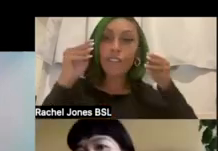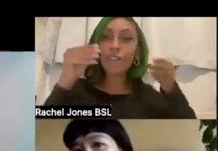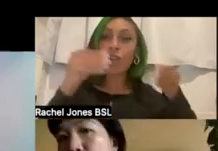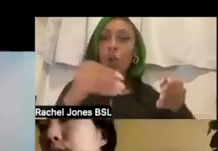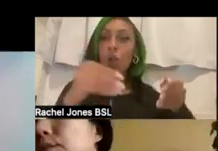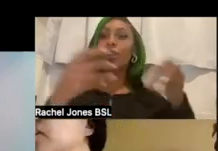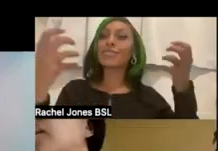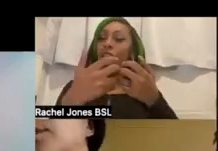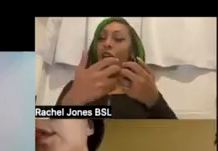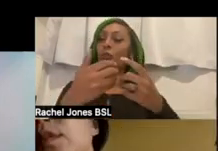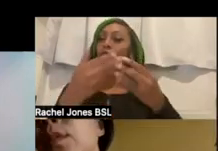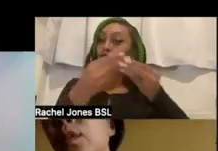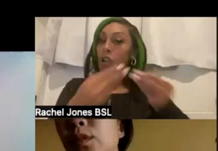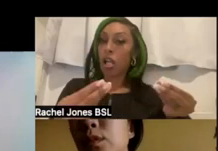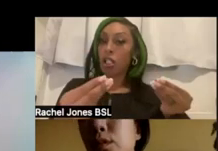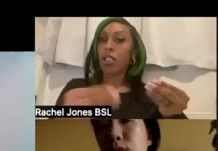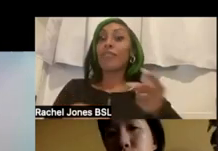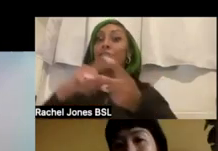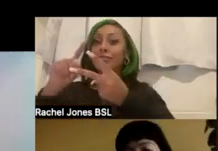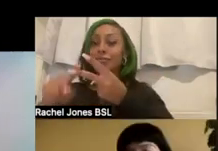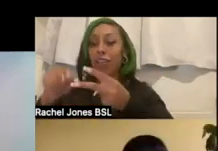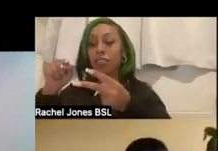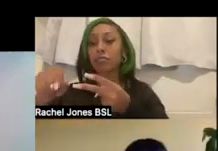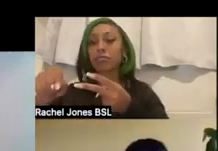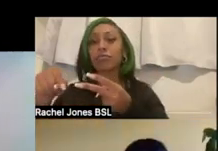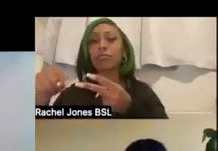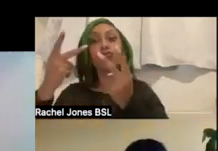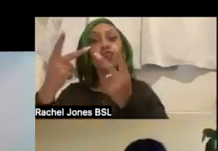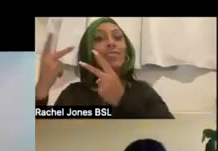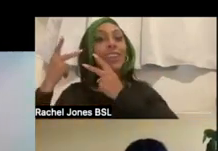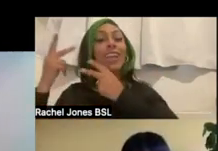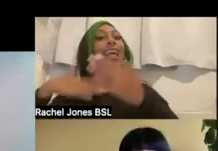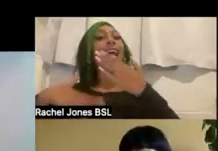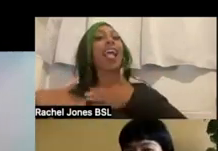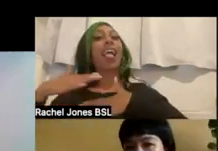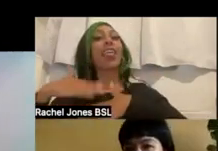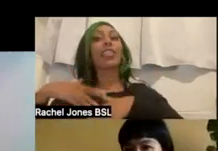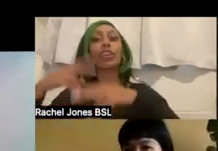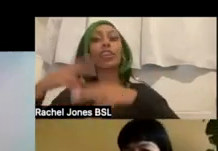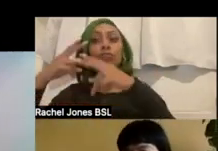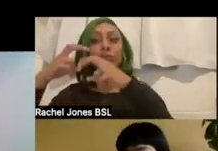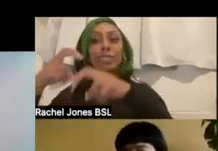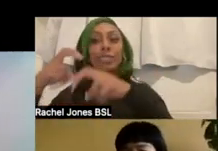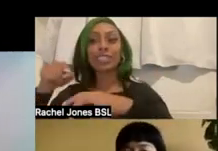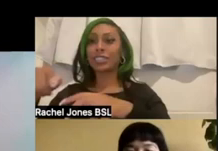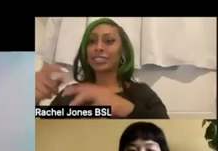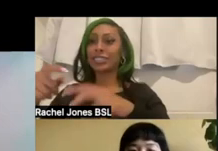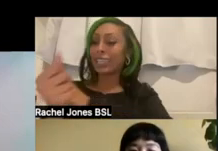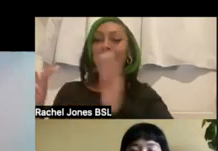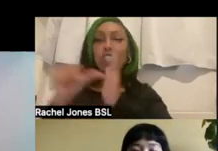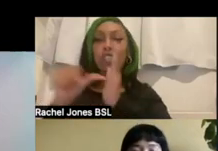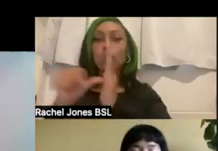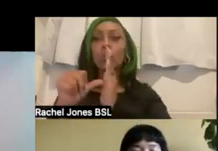like to reflect on the ethics of research when researching issues of race, working with communities